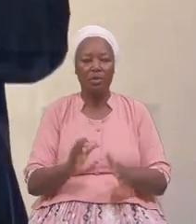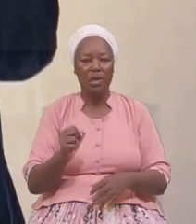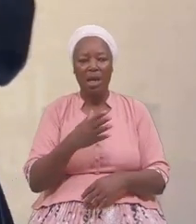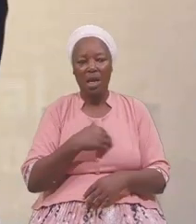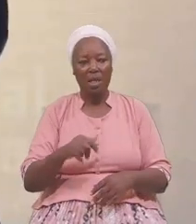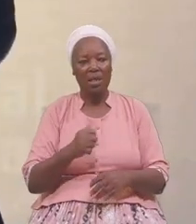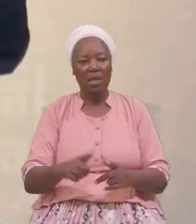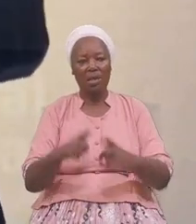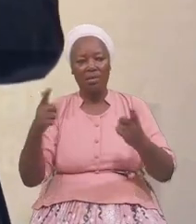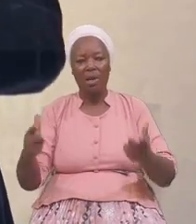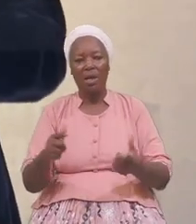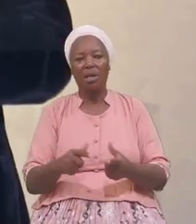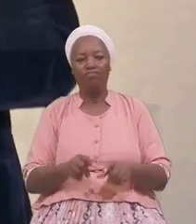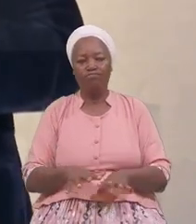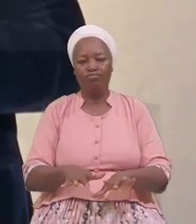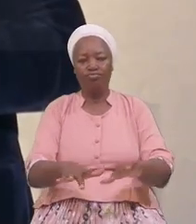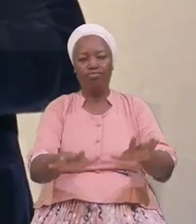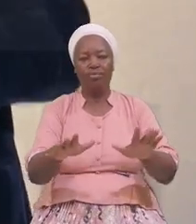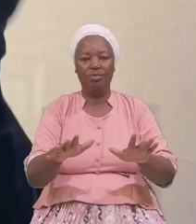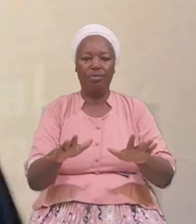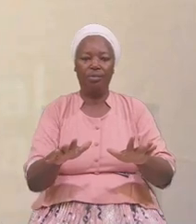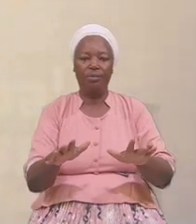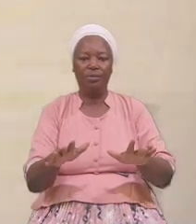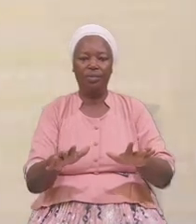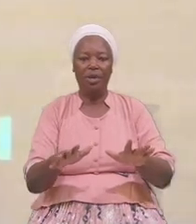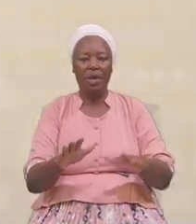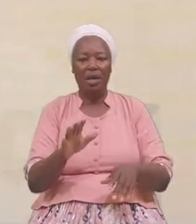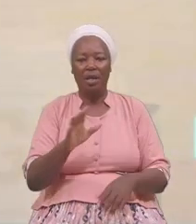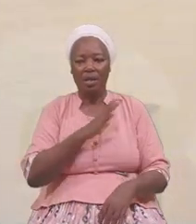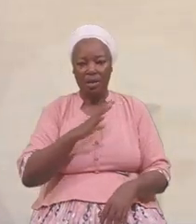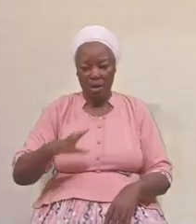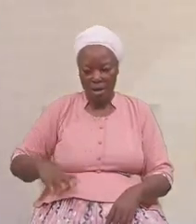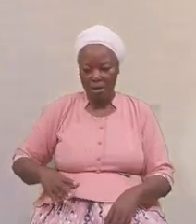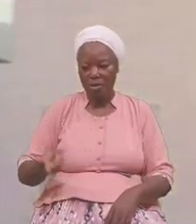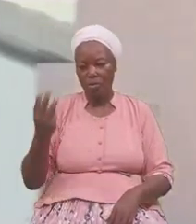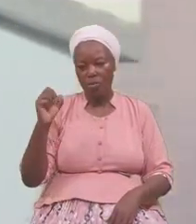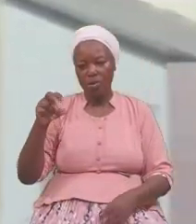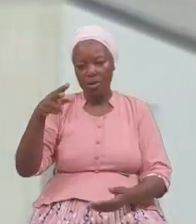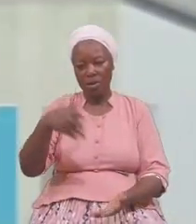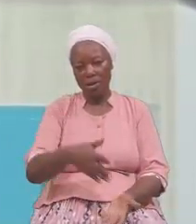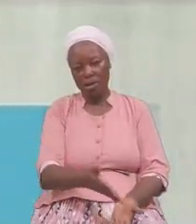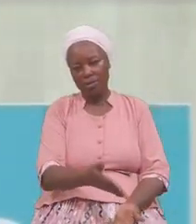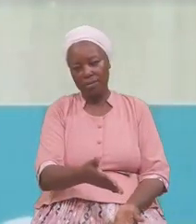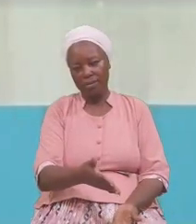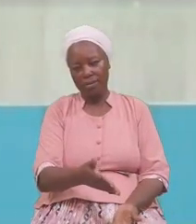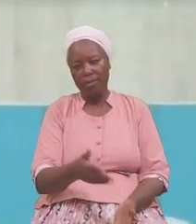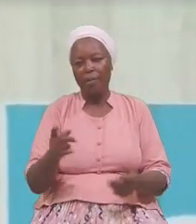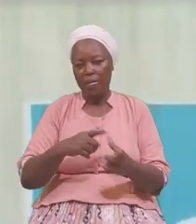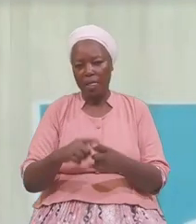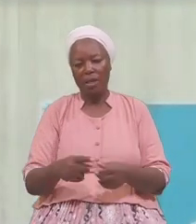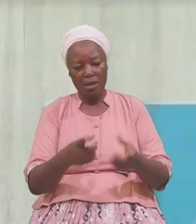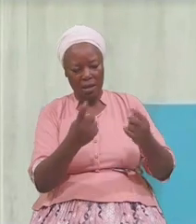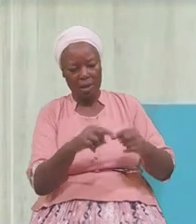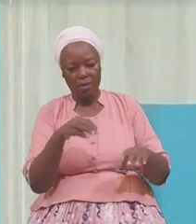great number of people. Christ was there. He came into